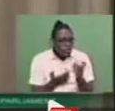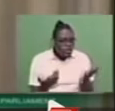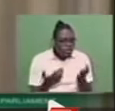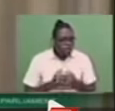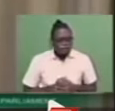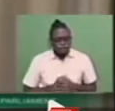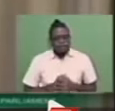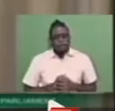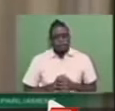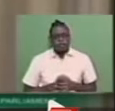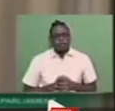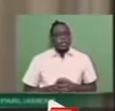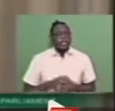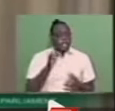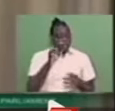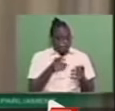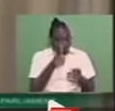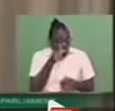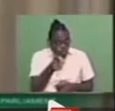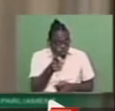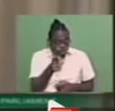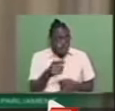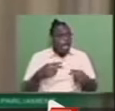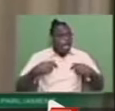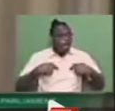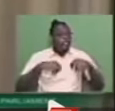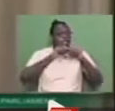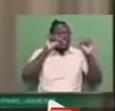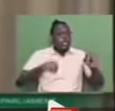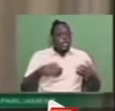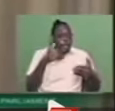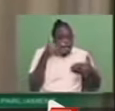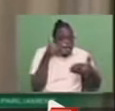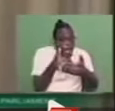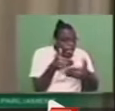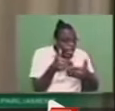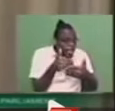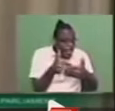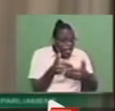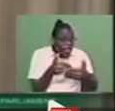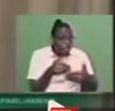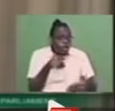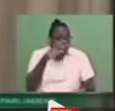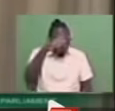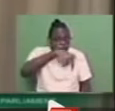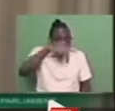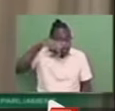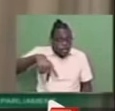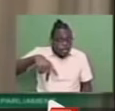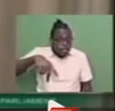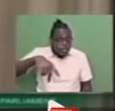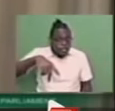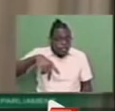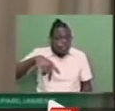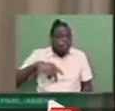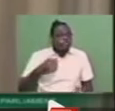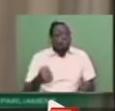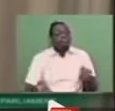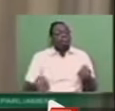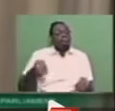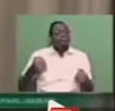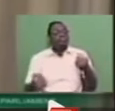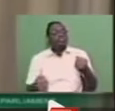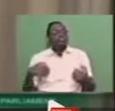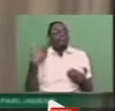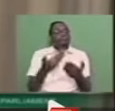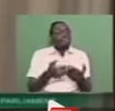fuel, they will have a lower trucking cost, and maybe they may be able to offer lower prices at the pump than a